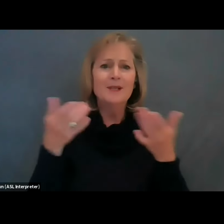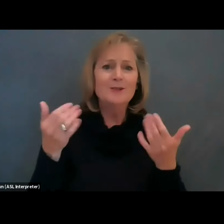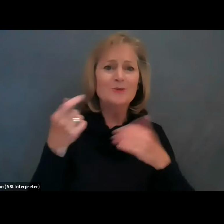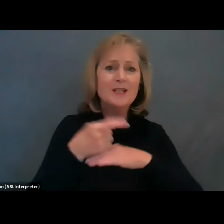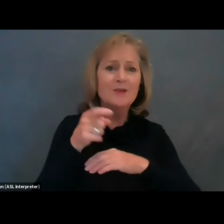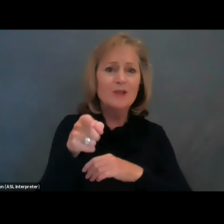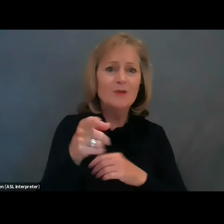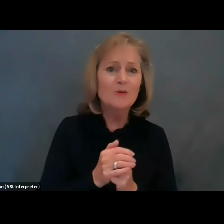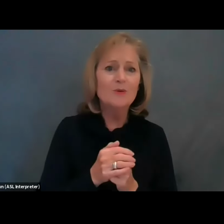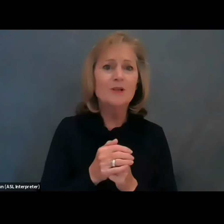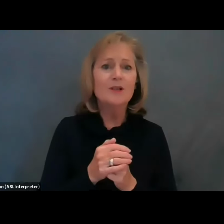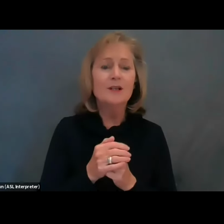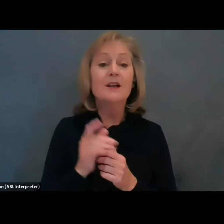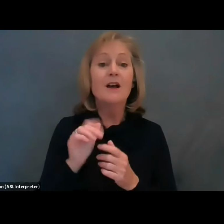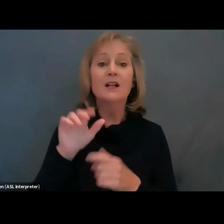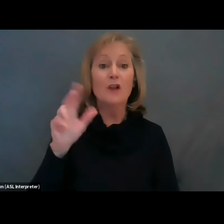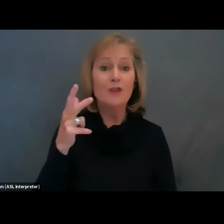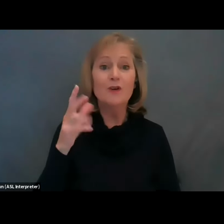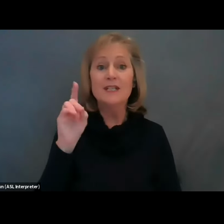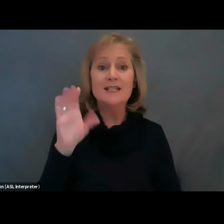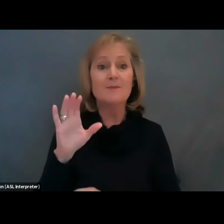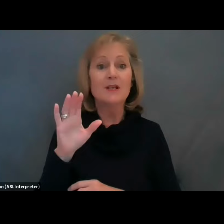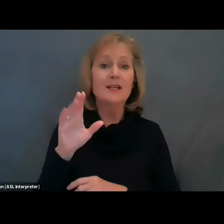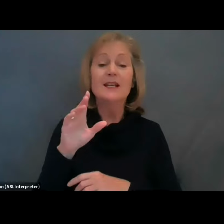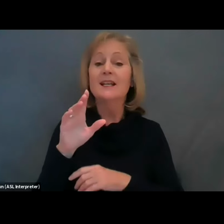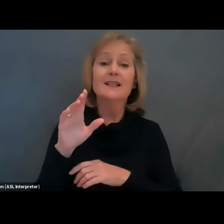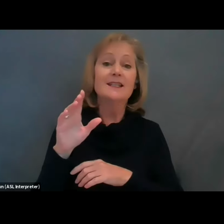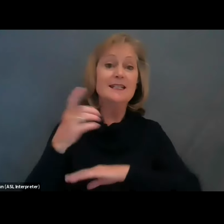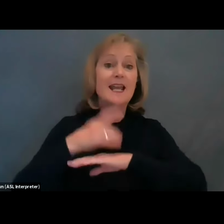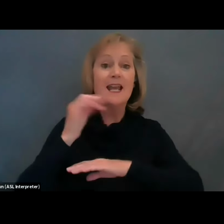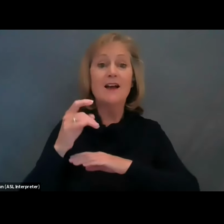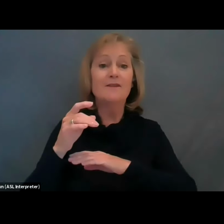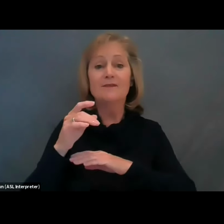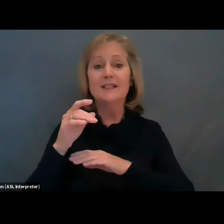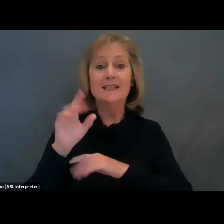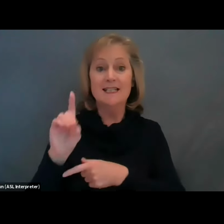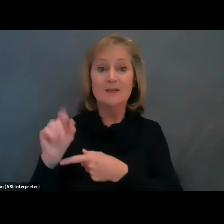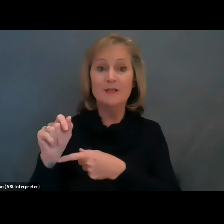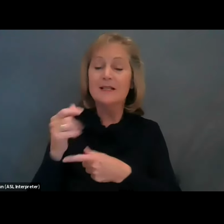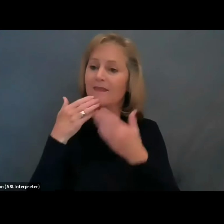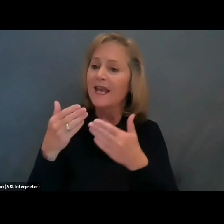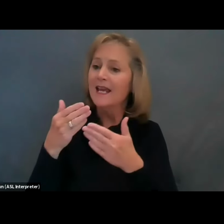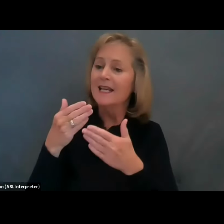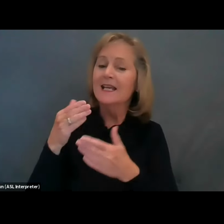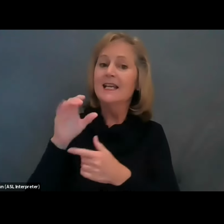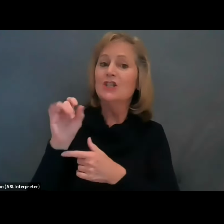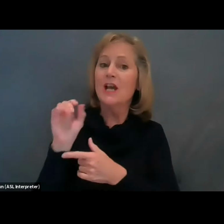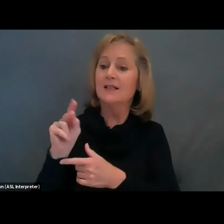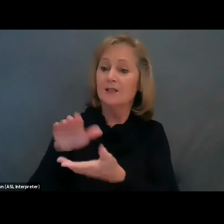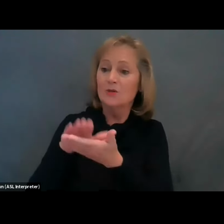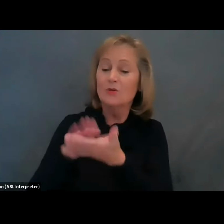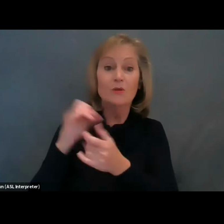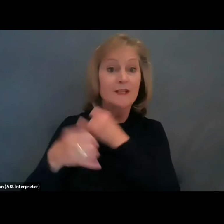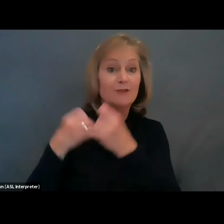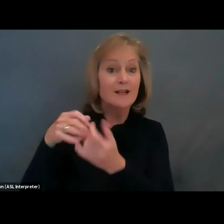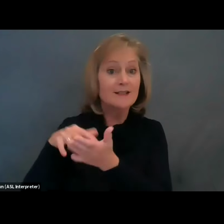you on 3rd of December, the International Day of Persons with Disabilities. I wish to thank the Jackson School of International